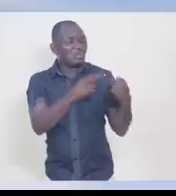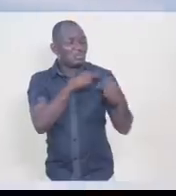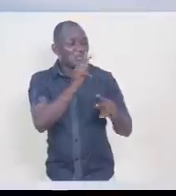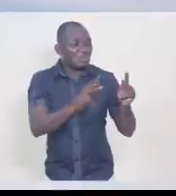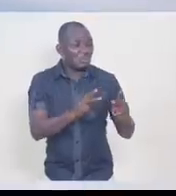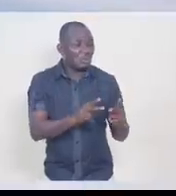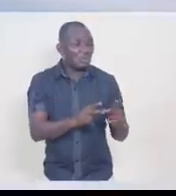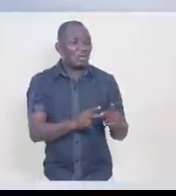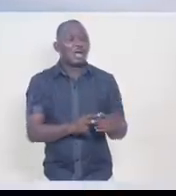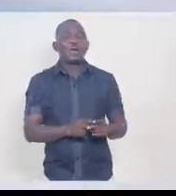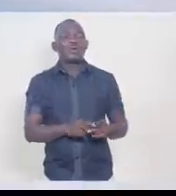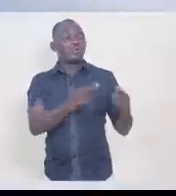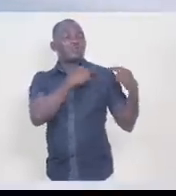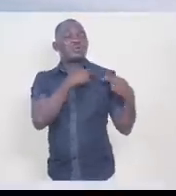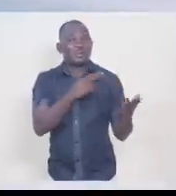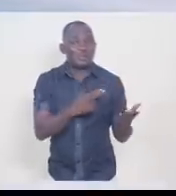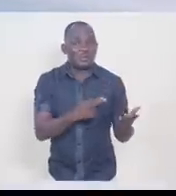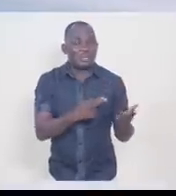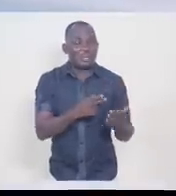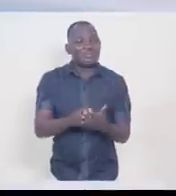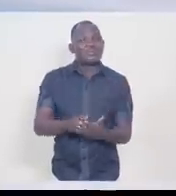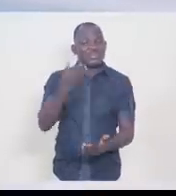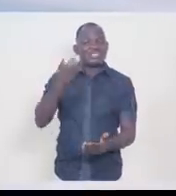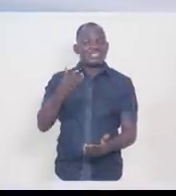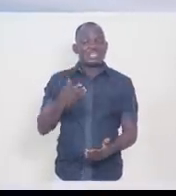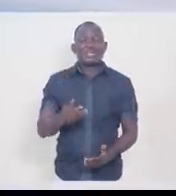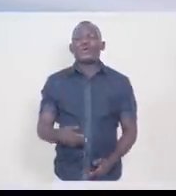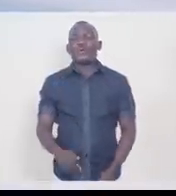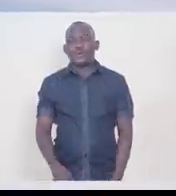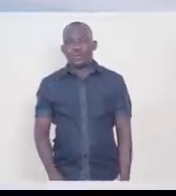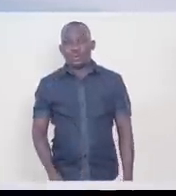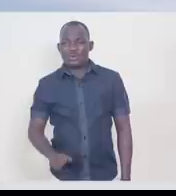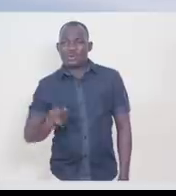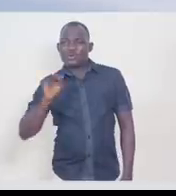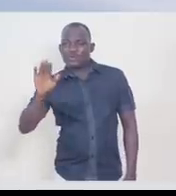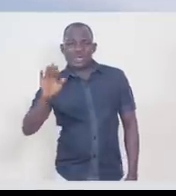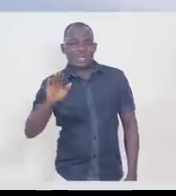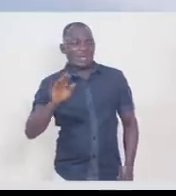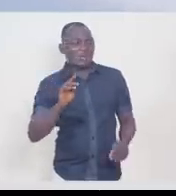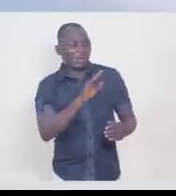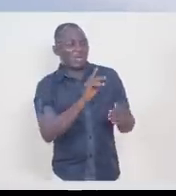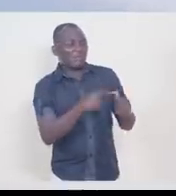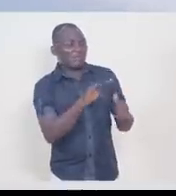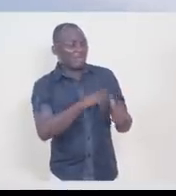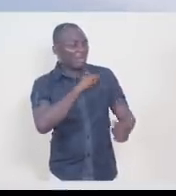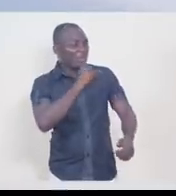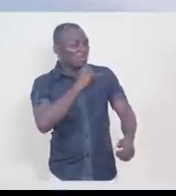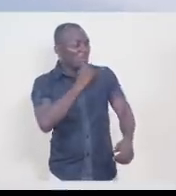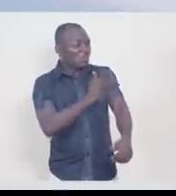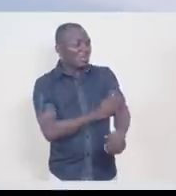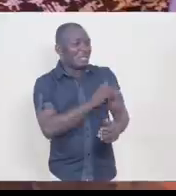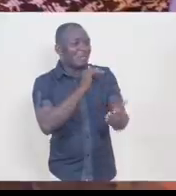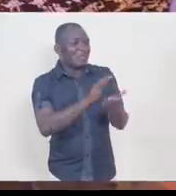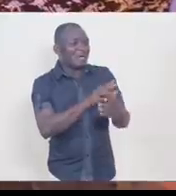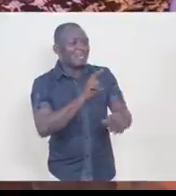Responsible people, you say. Responsible and rich. Your first daughter, you married her off when she was just 14.